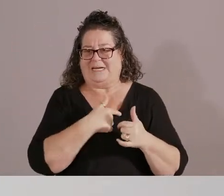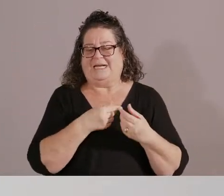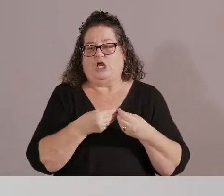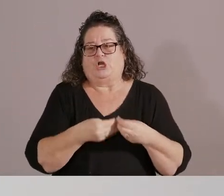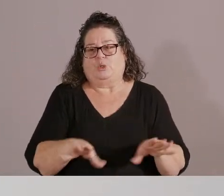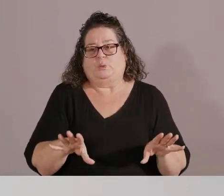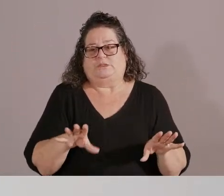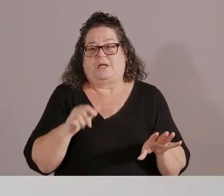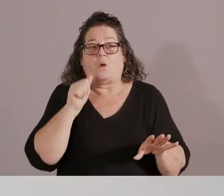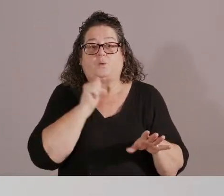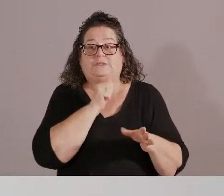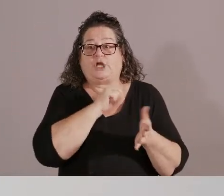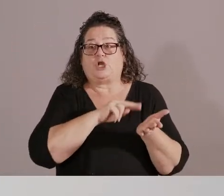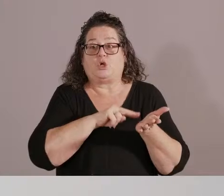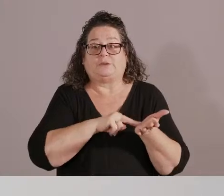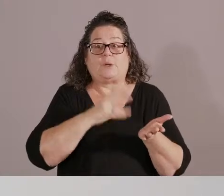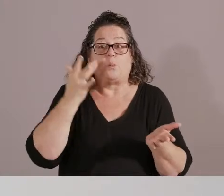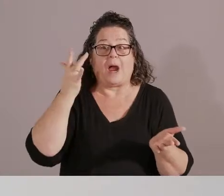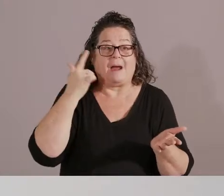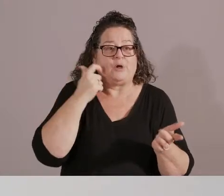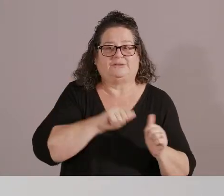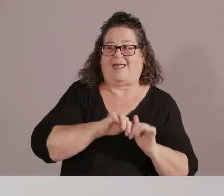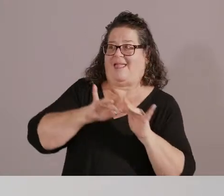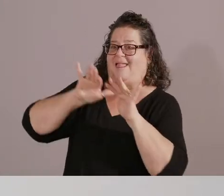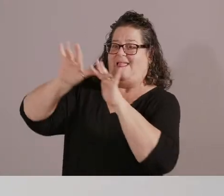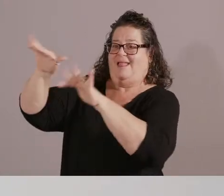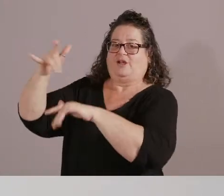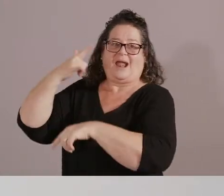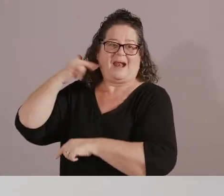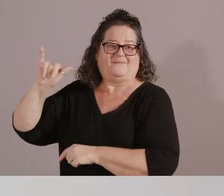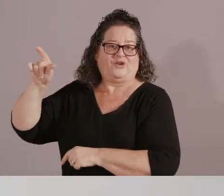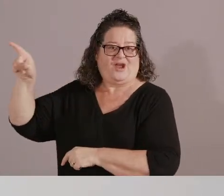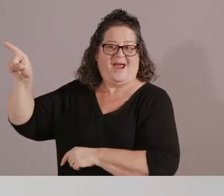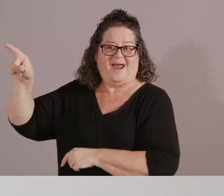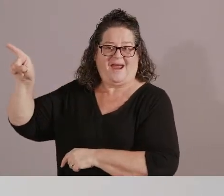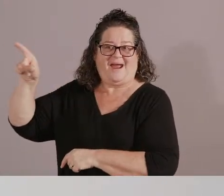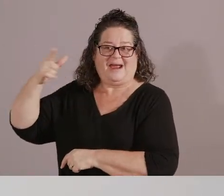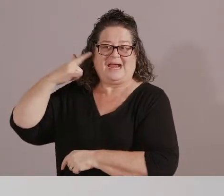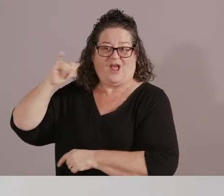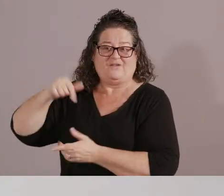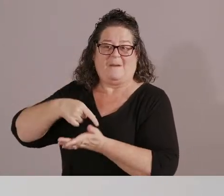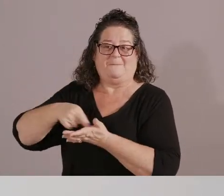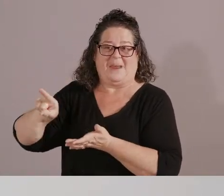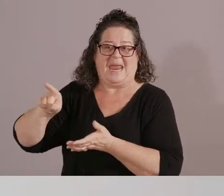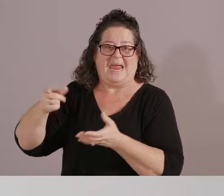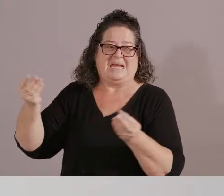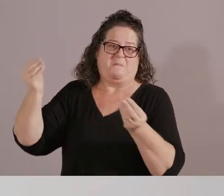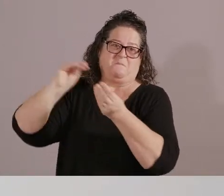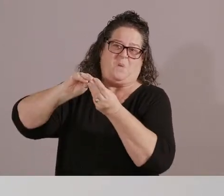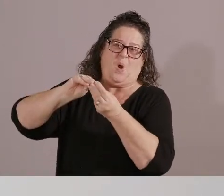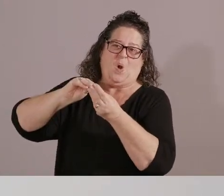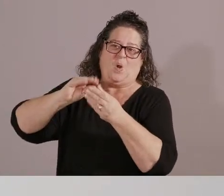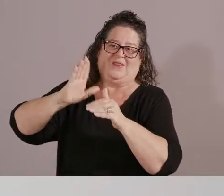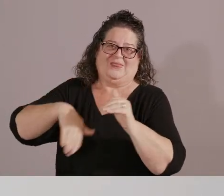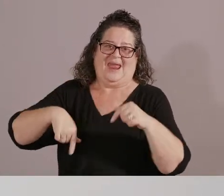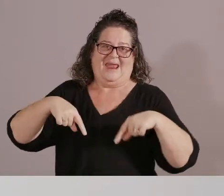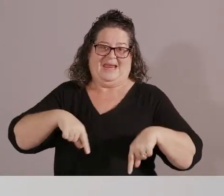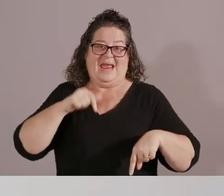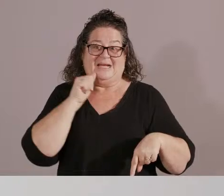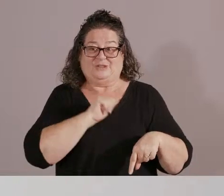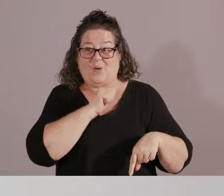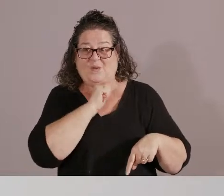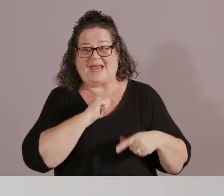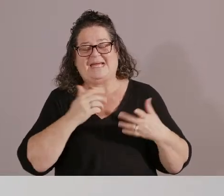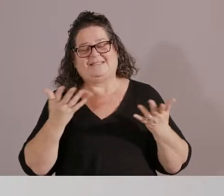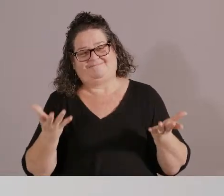to California because California is just paying so much to get them out there. So these are all really good questions that I think need to